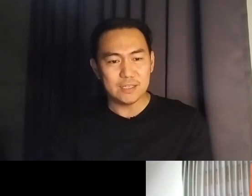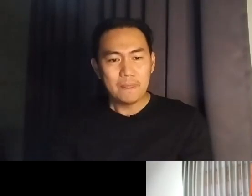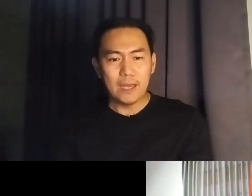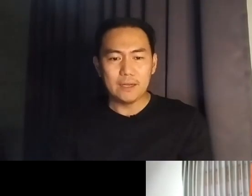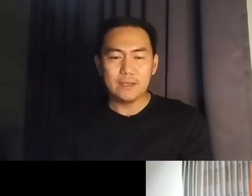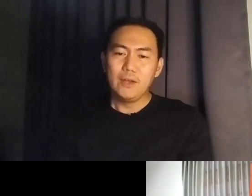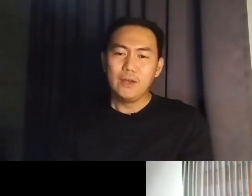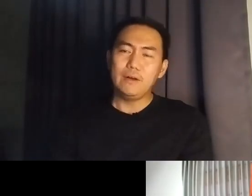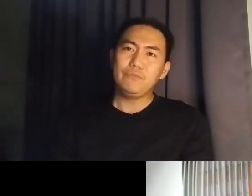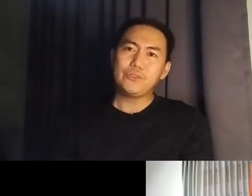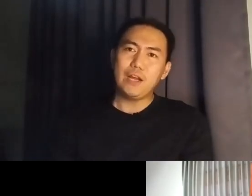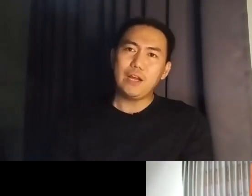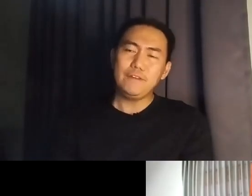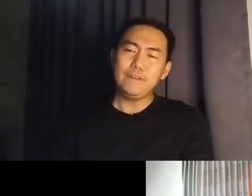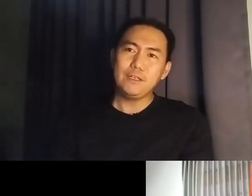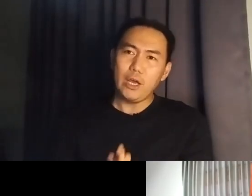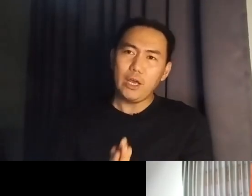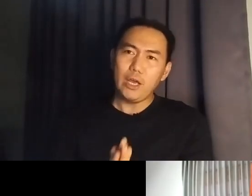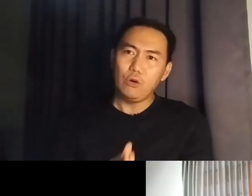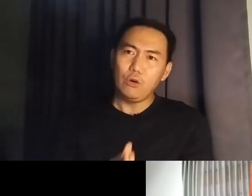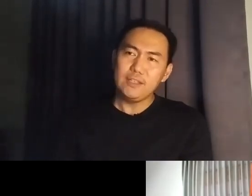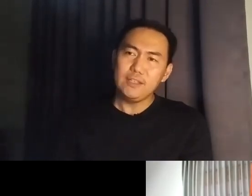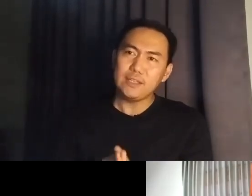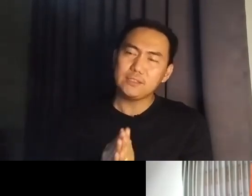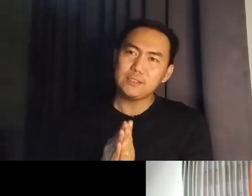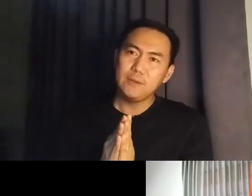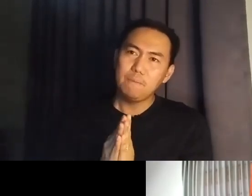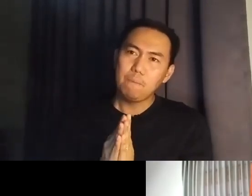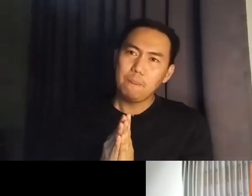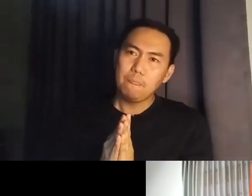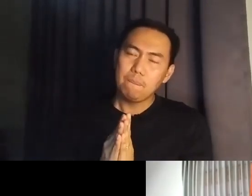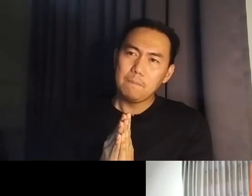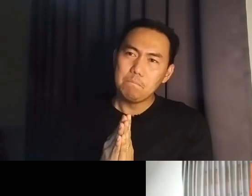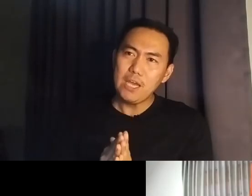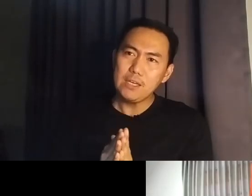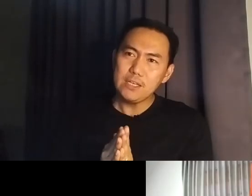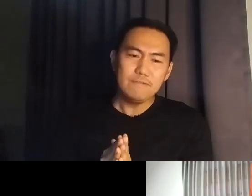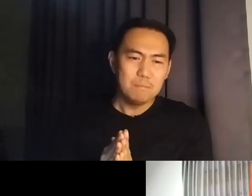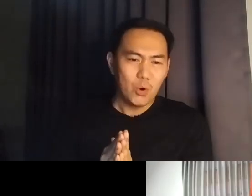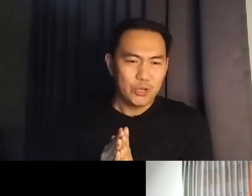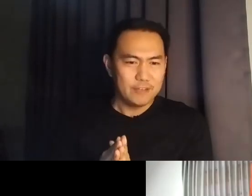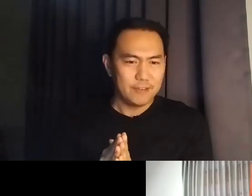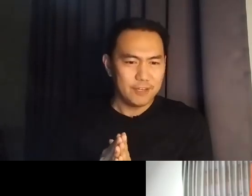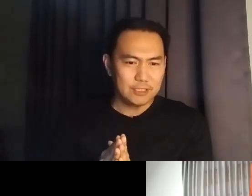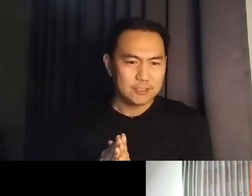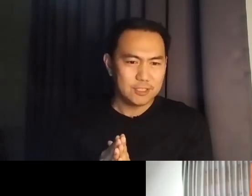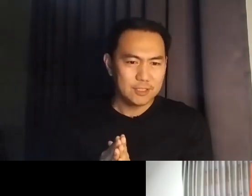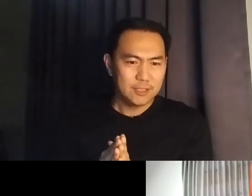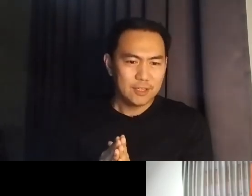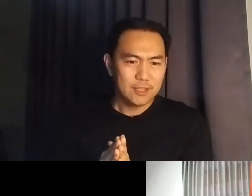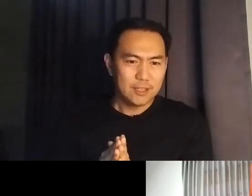easy. And trafficking, COVID-19 has made even more difficult